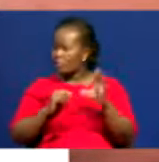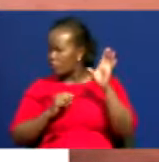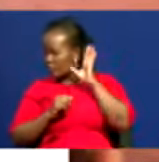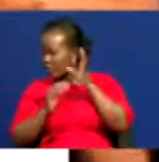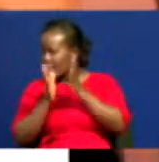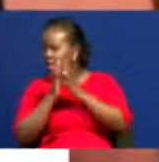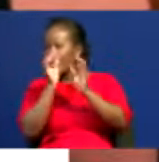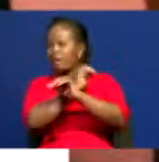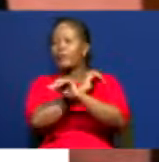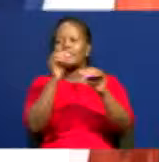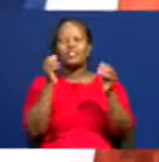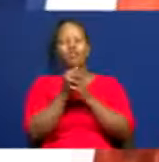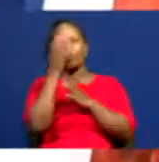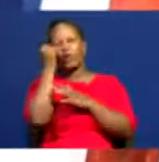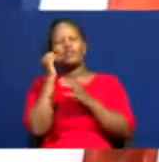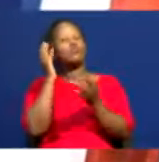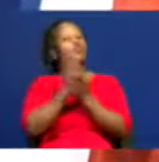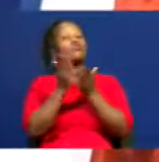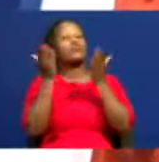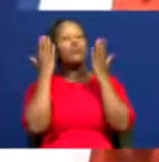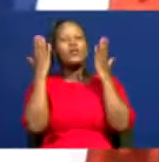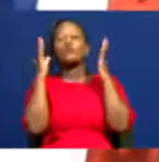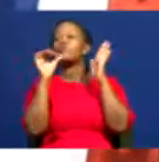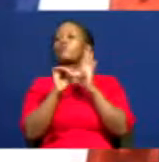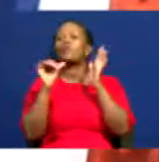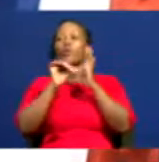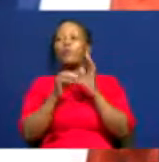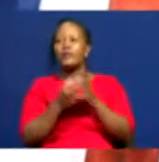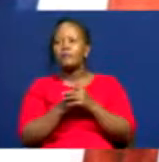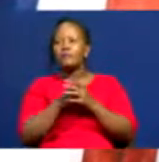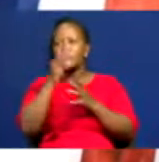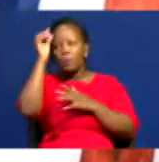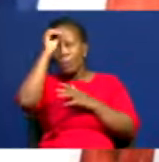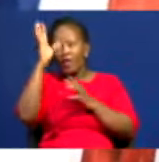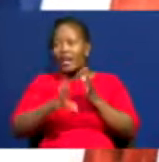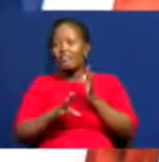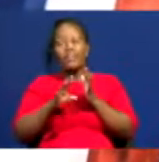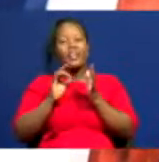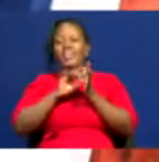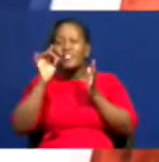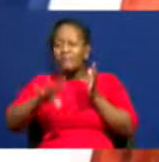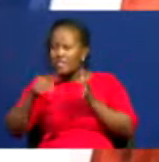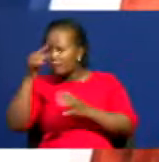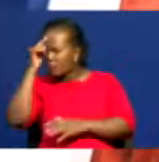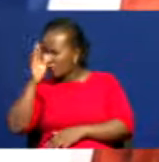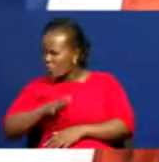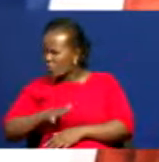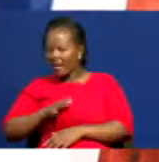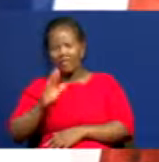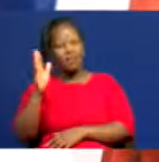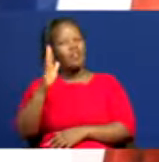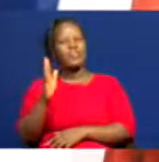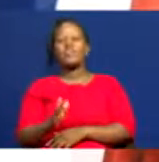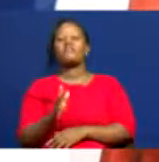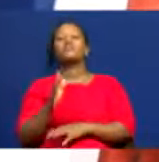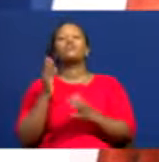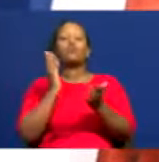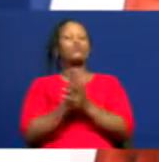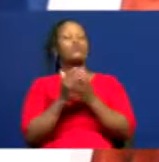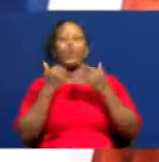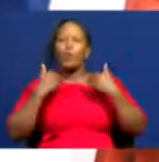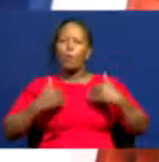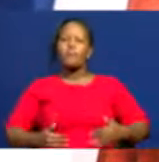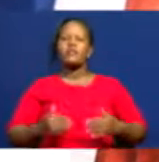Meru Governor Kawira Mwangaza has not been impeached because she's a woman. I, being a